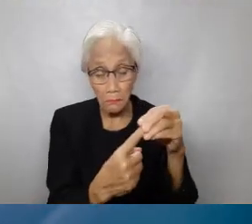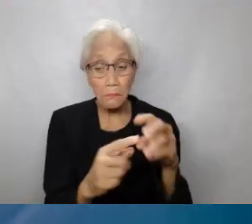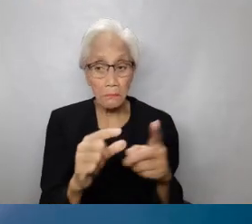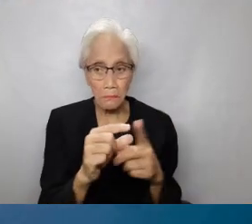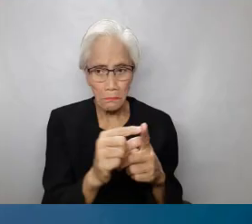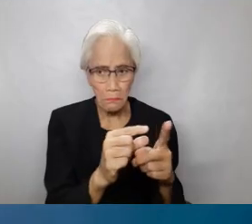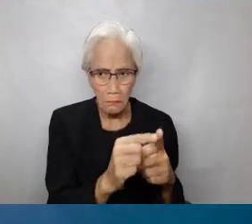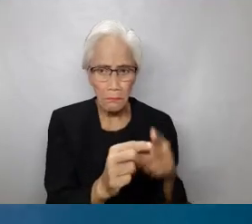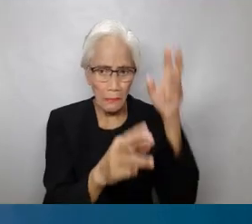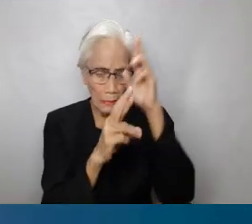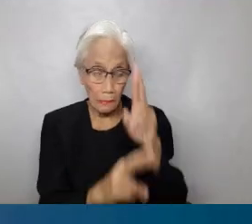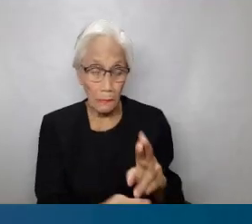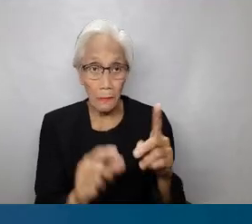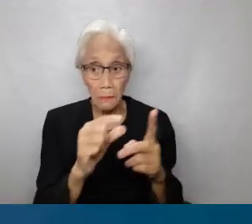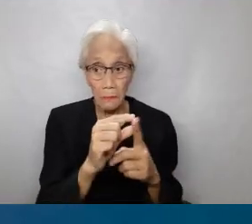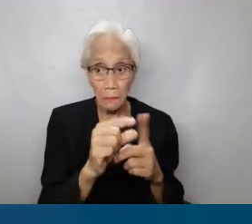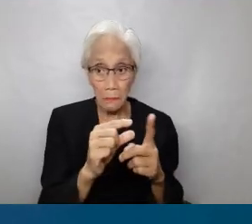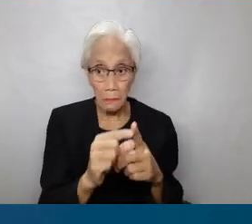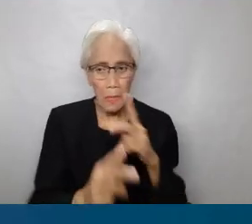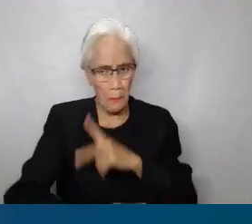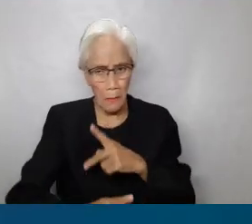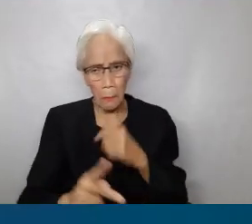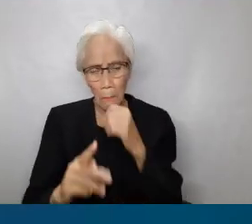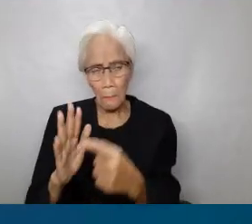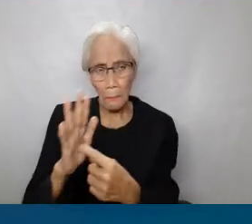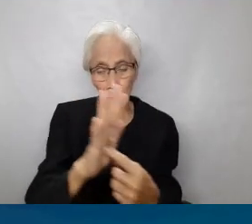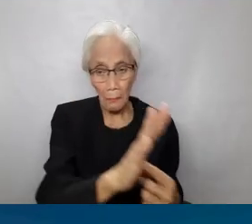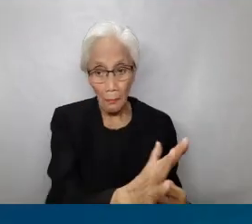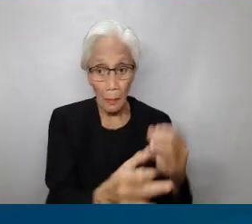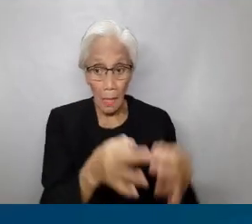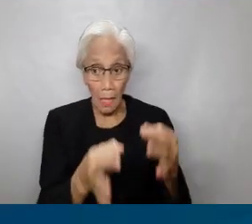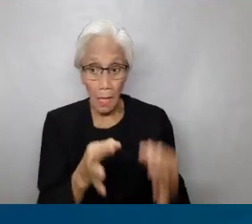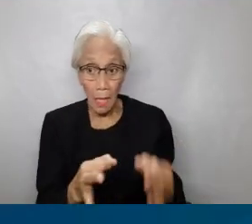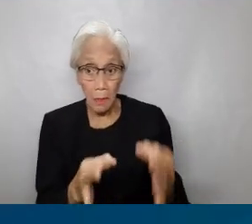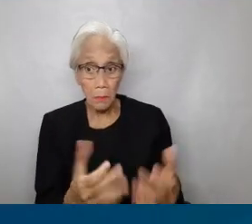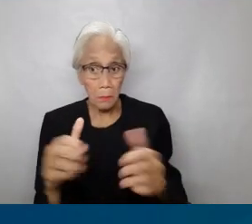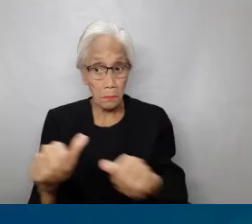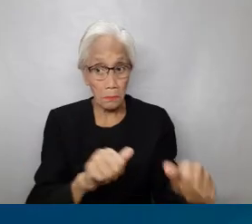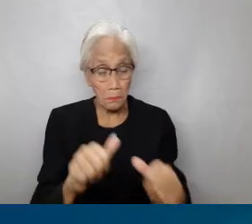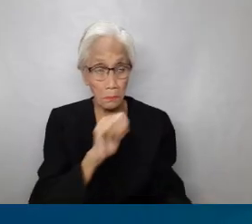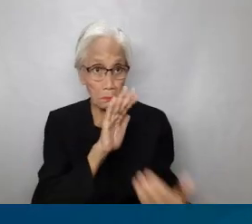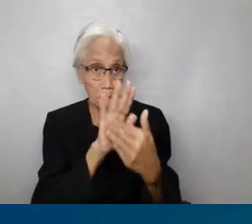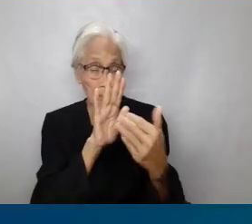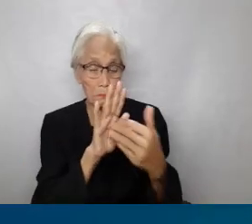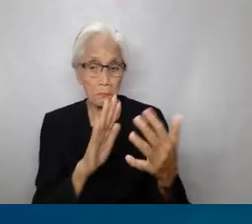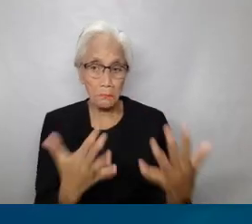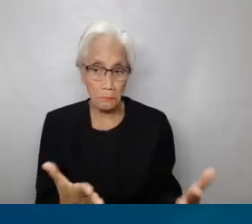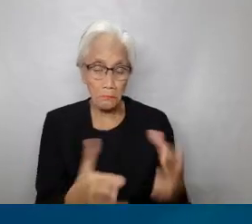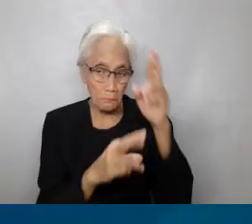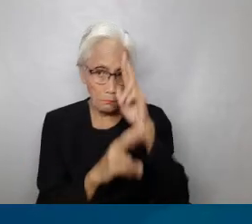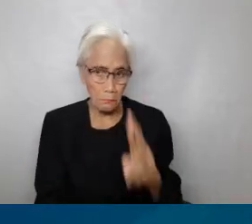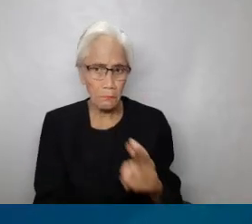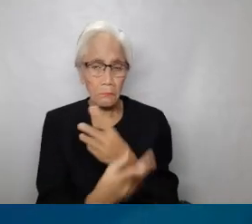you use a certain word which might be hurtful to others, we will repeat that word. Please don't show us acts of hate. if you act against people